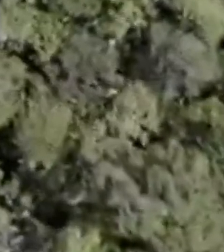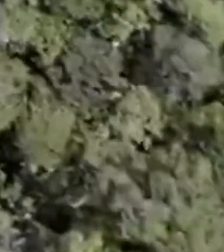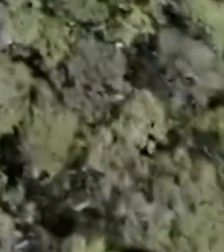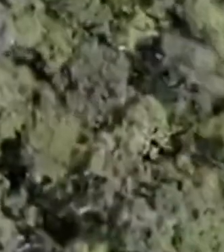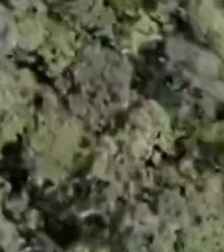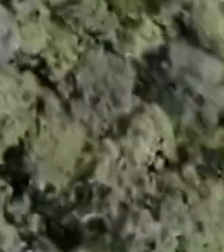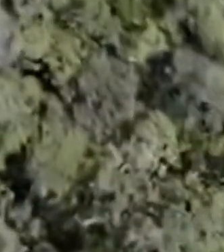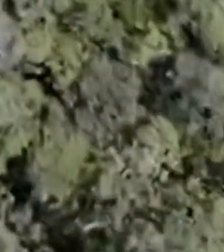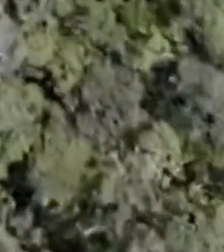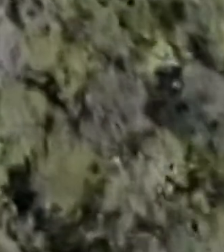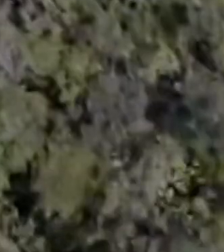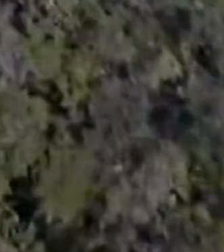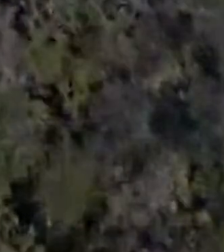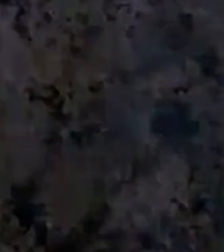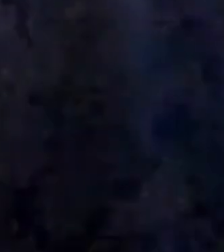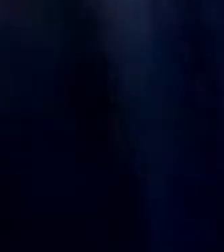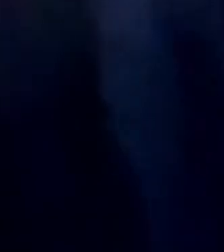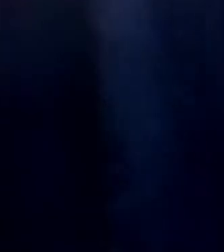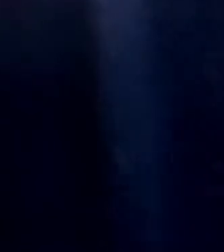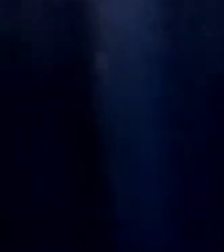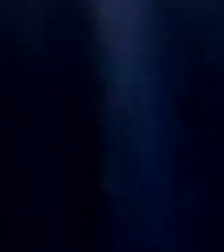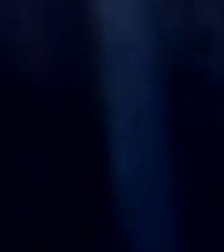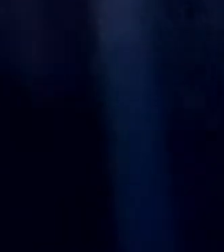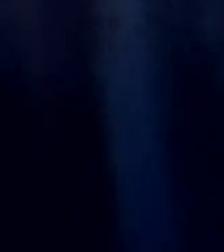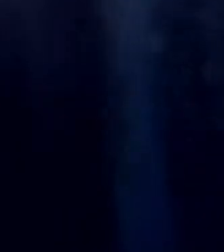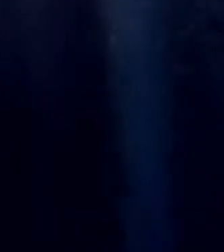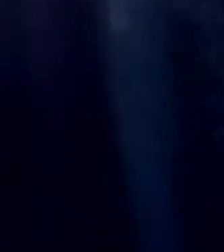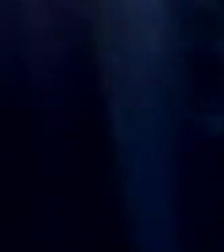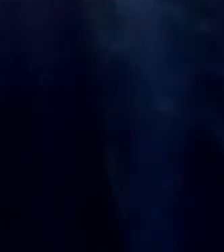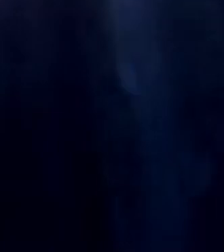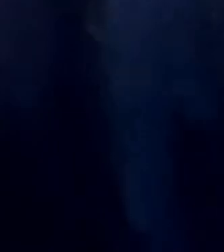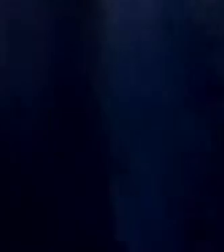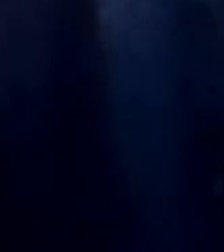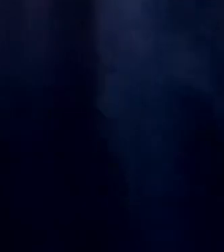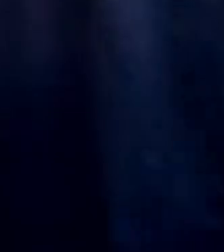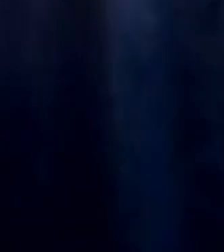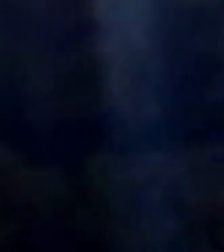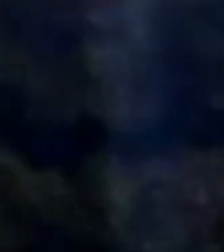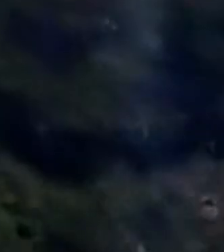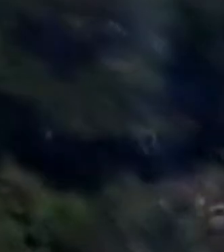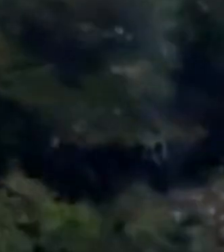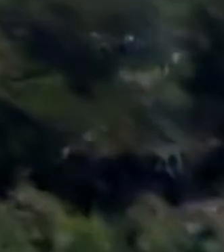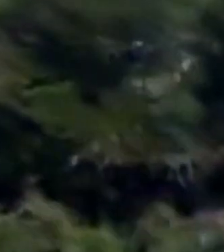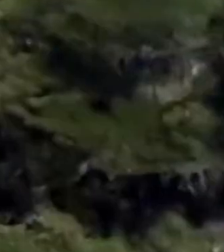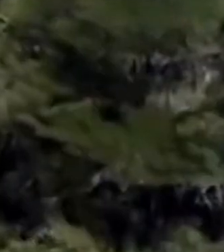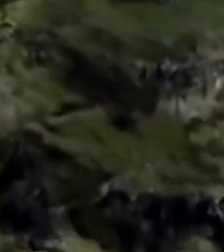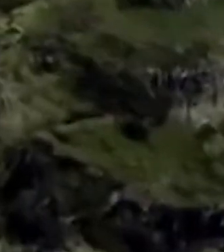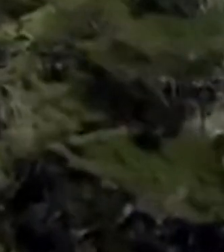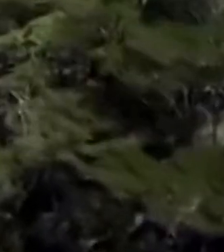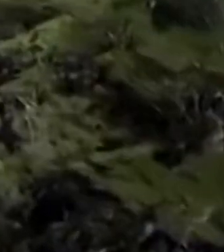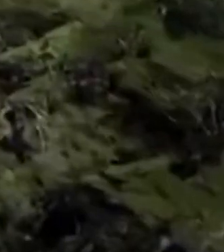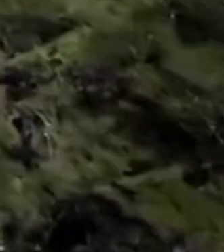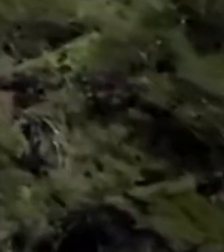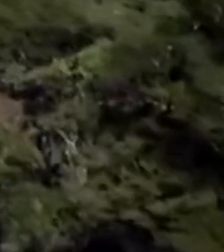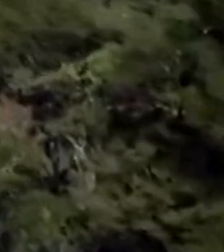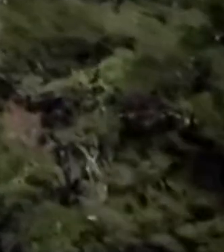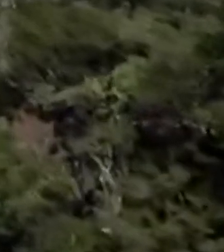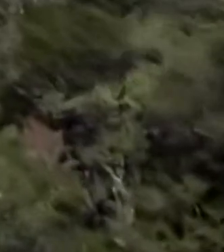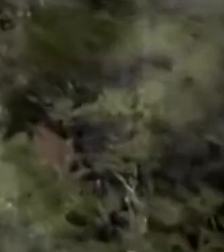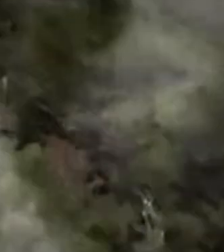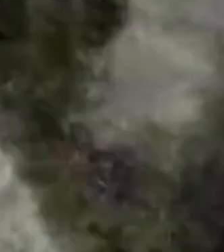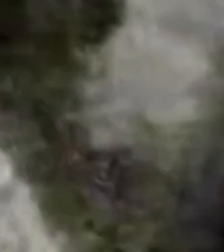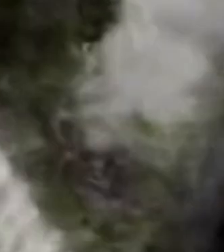Zambia, land of the strong, home of the brave.